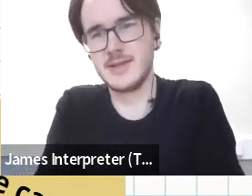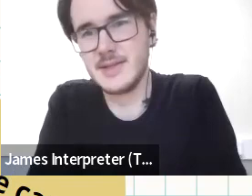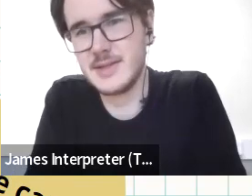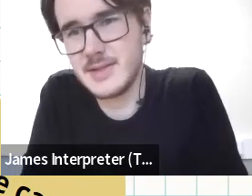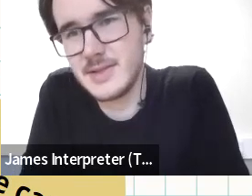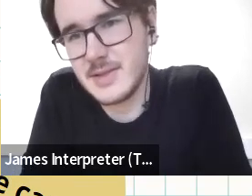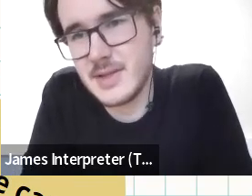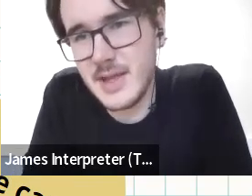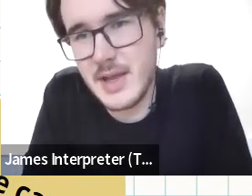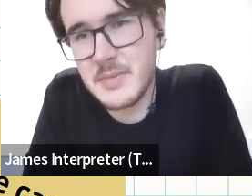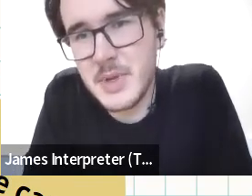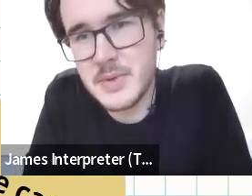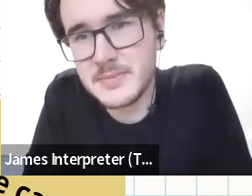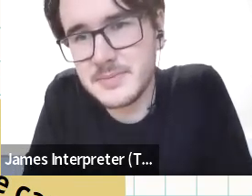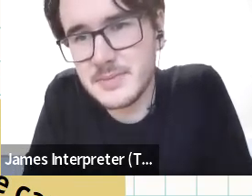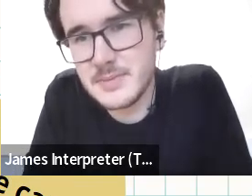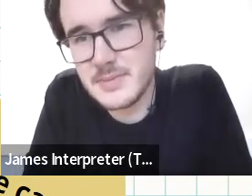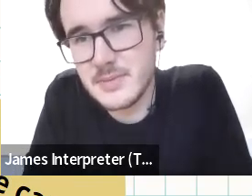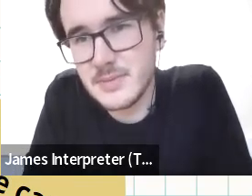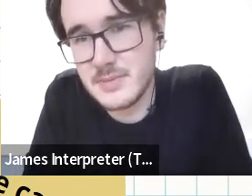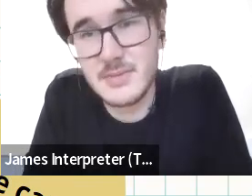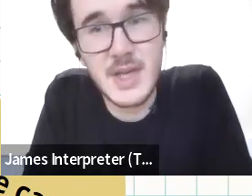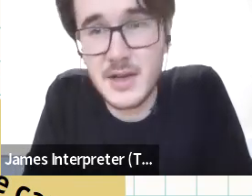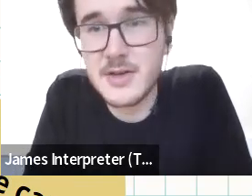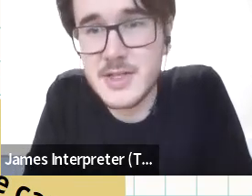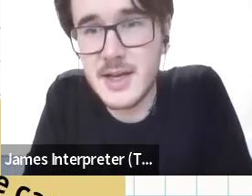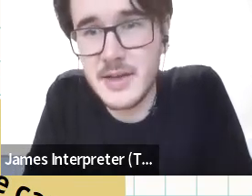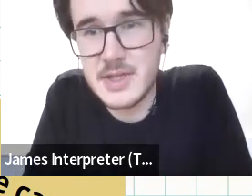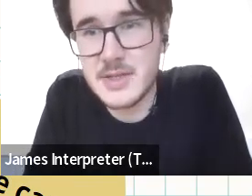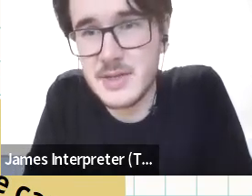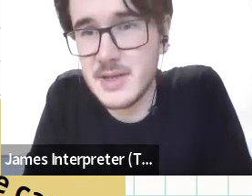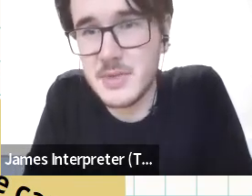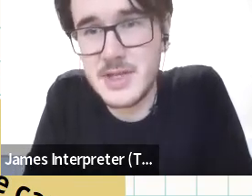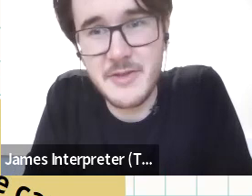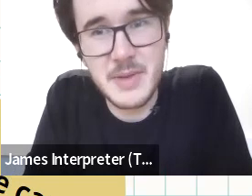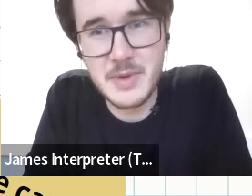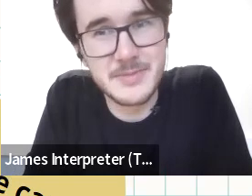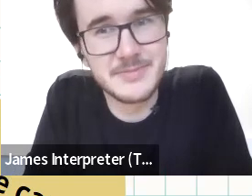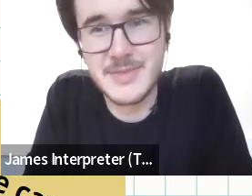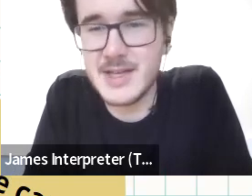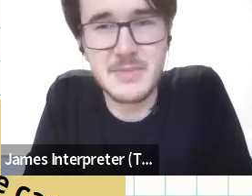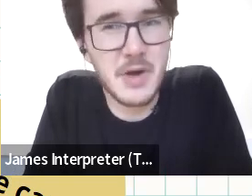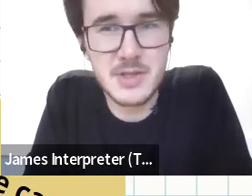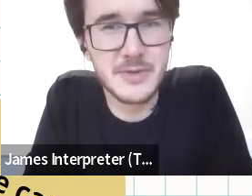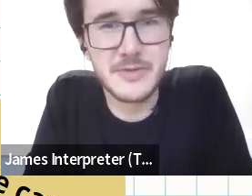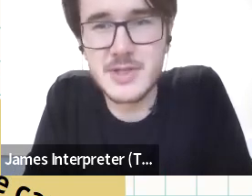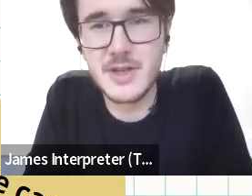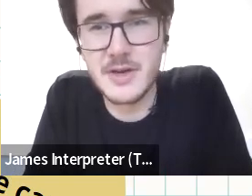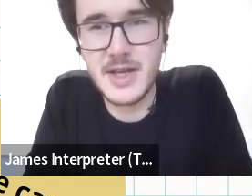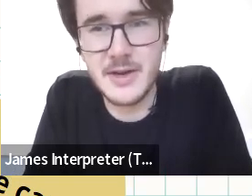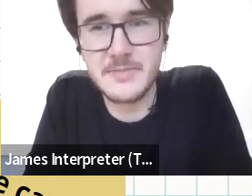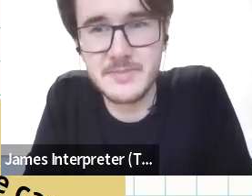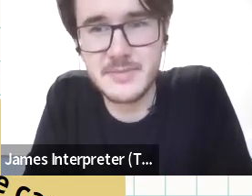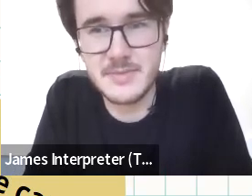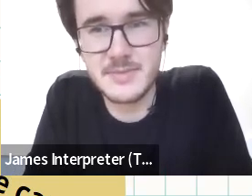grand. Hearing people, they can learn sign language. For deaf people, it's impossible for us to